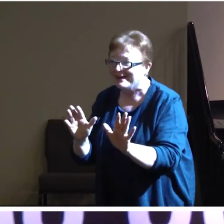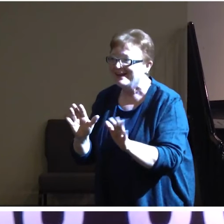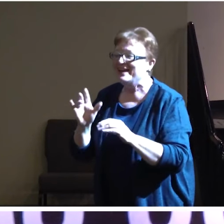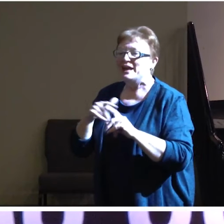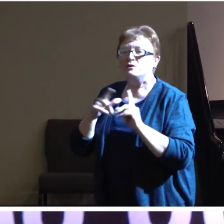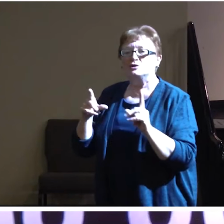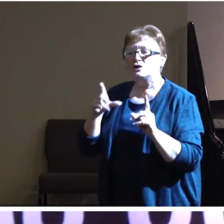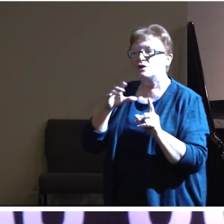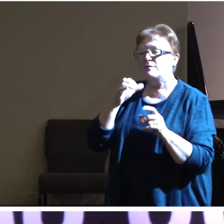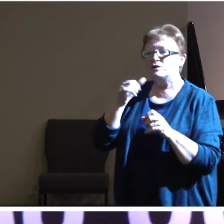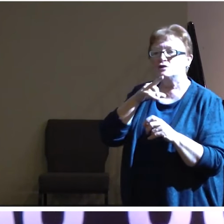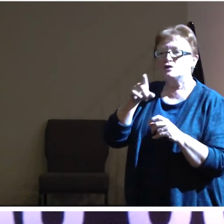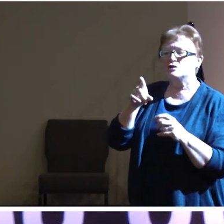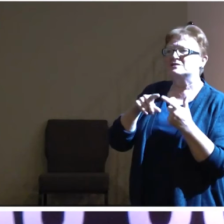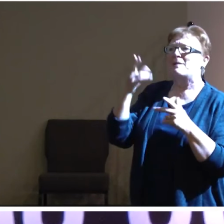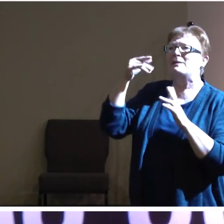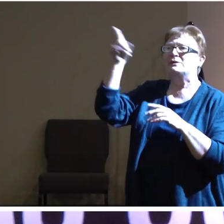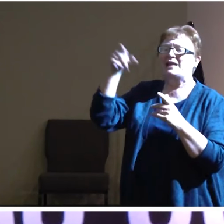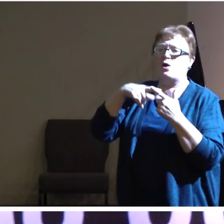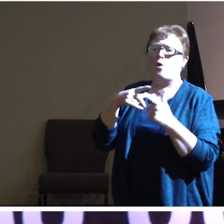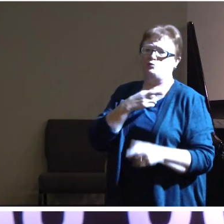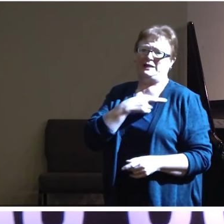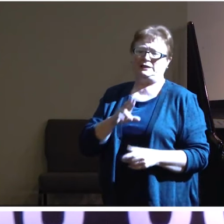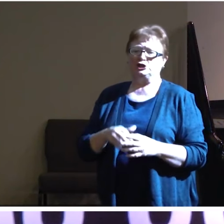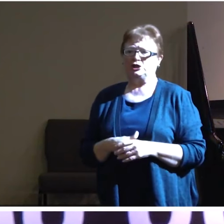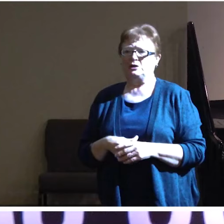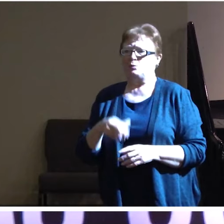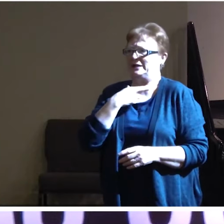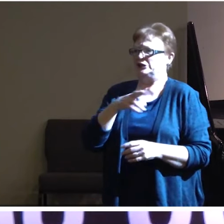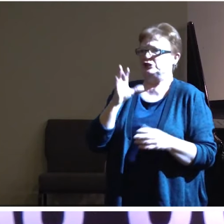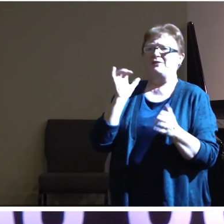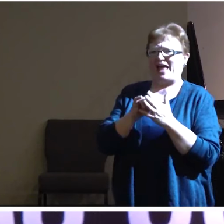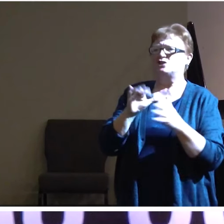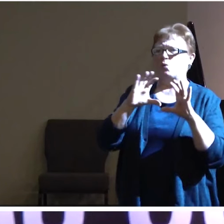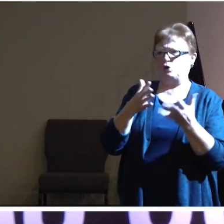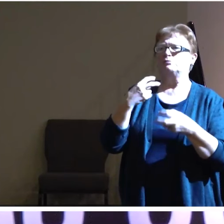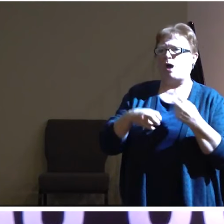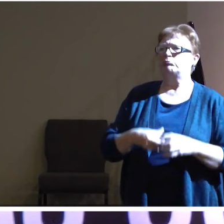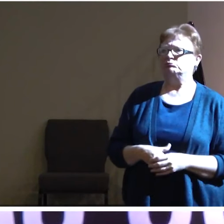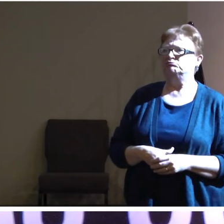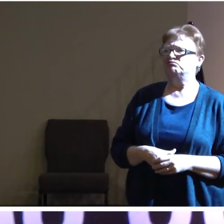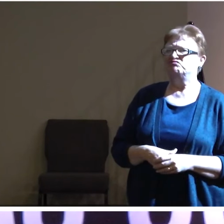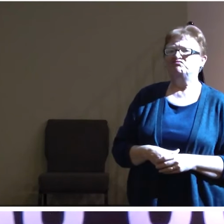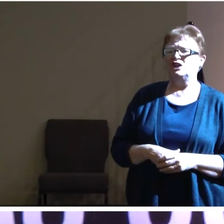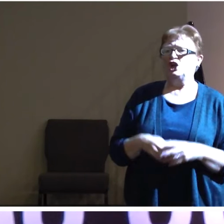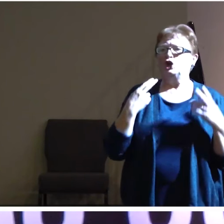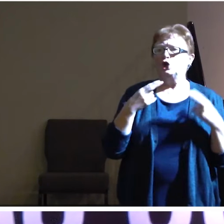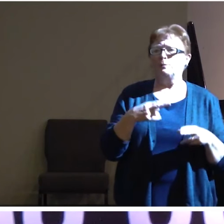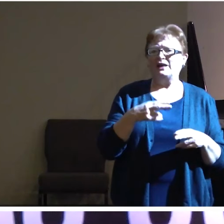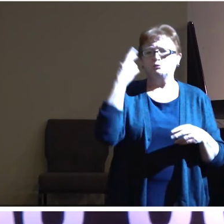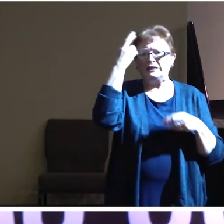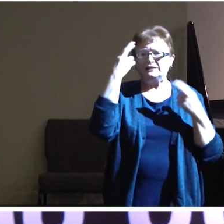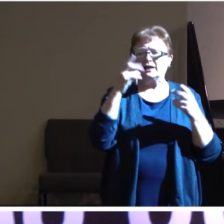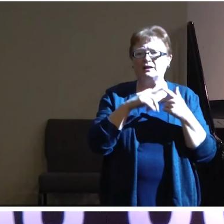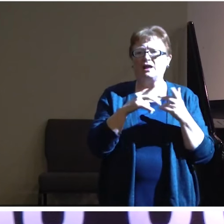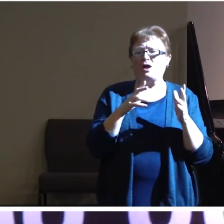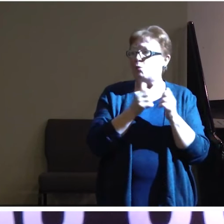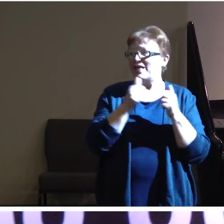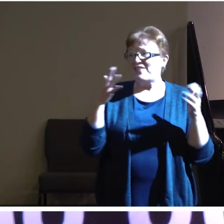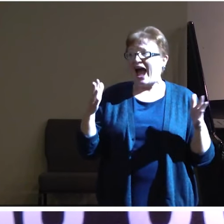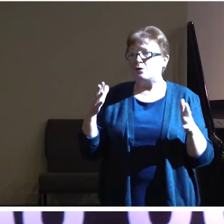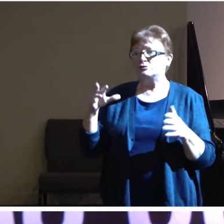People often say, you know, religion is the world's problem. Actually, human reason without